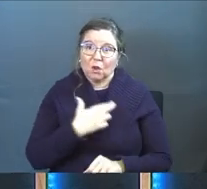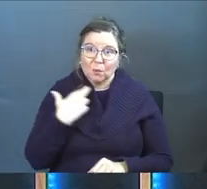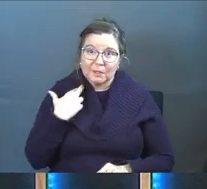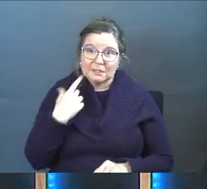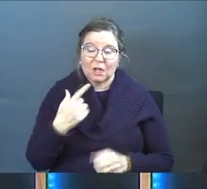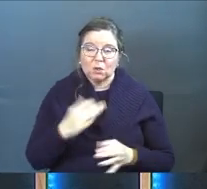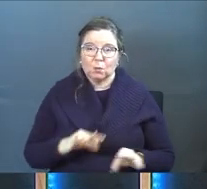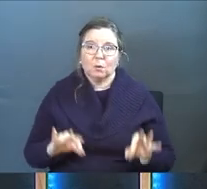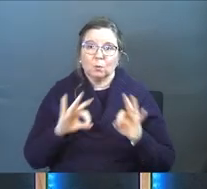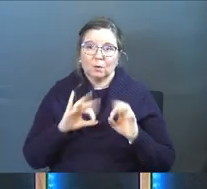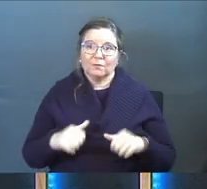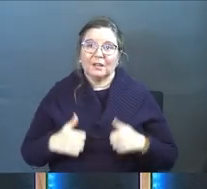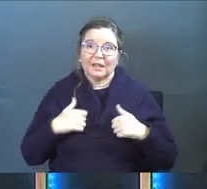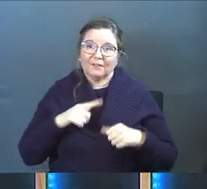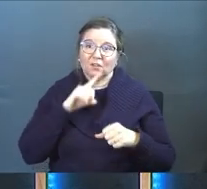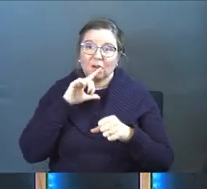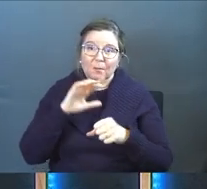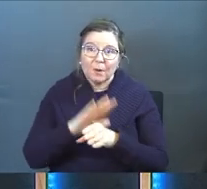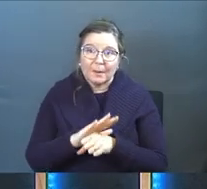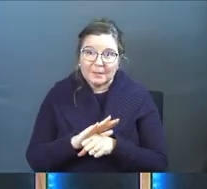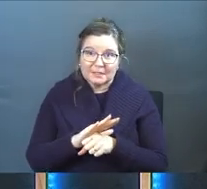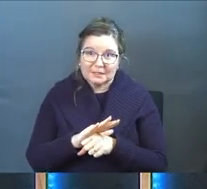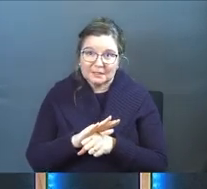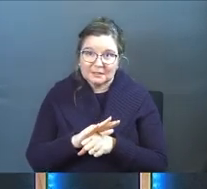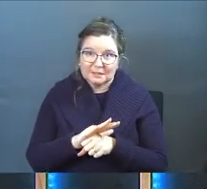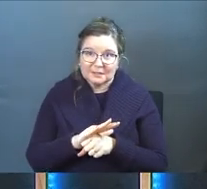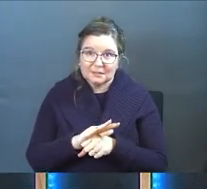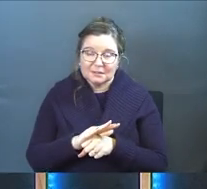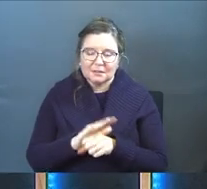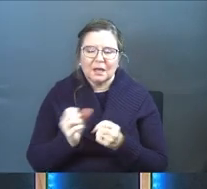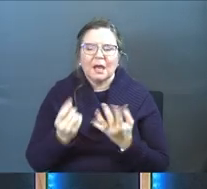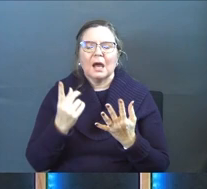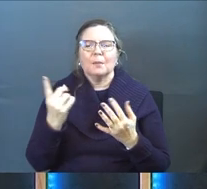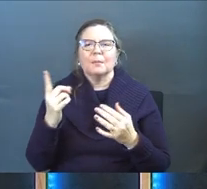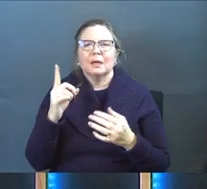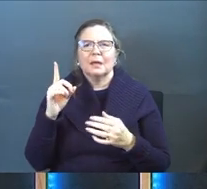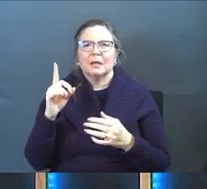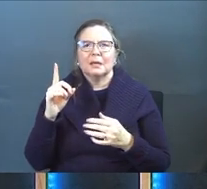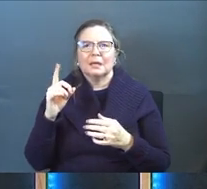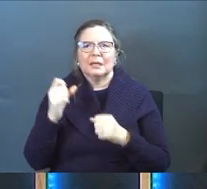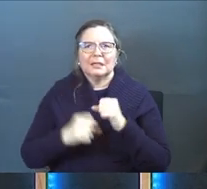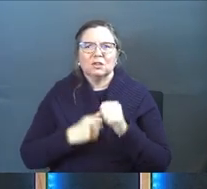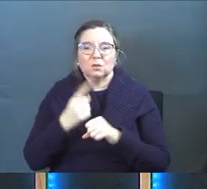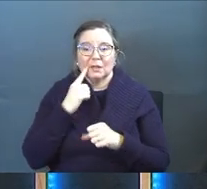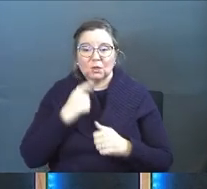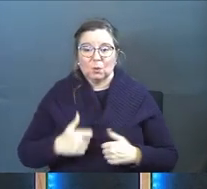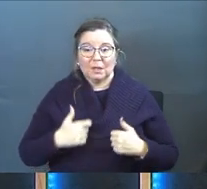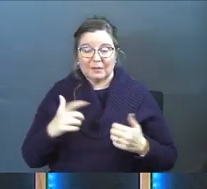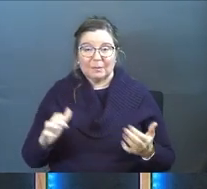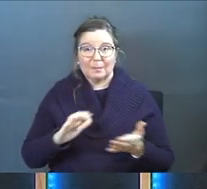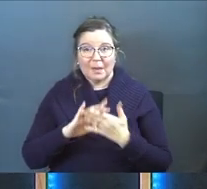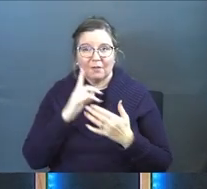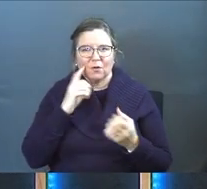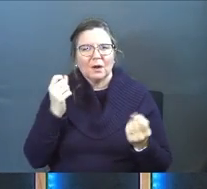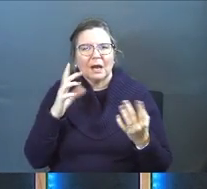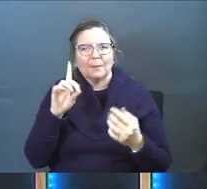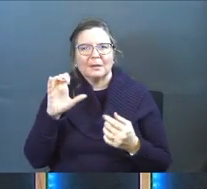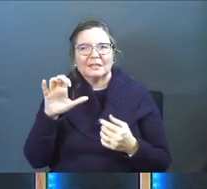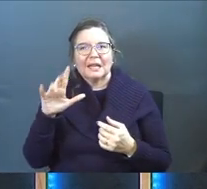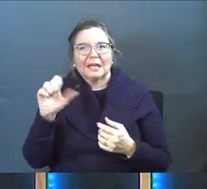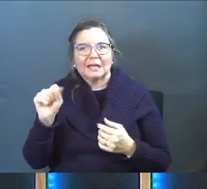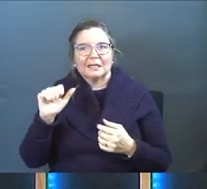you are worth a lifelong promise. How many decades do you think you're going to live and be married for? How many